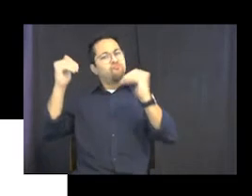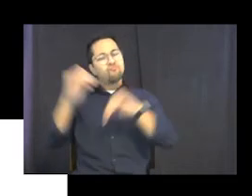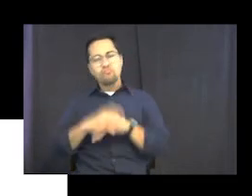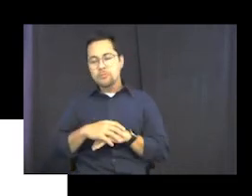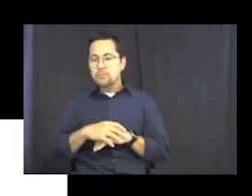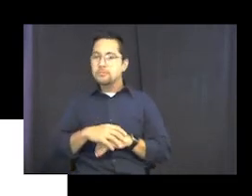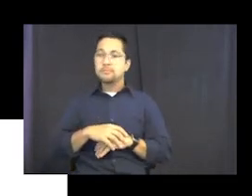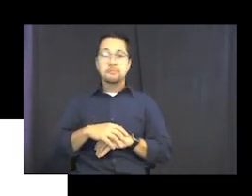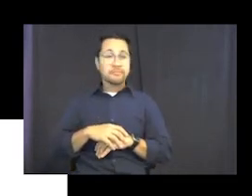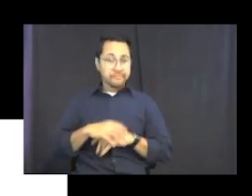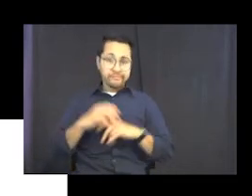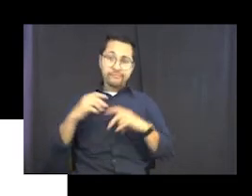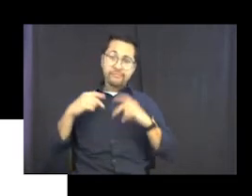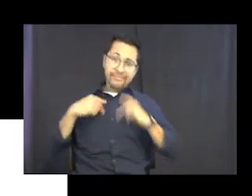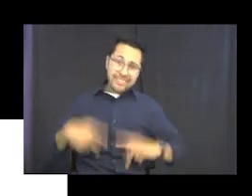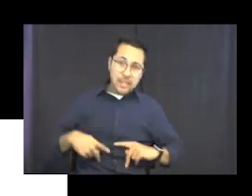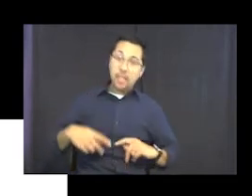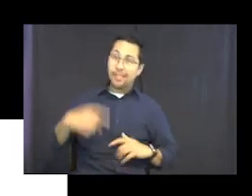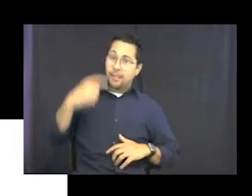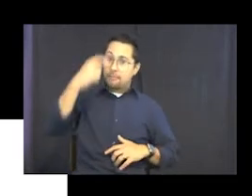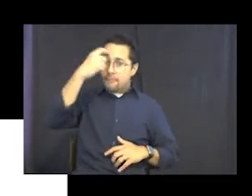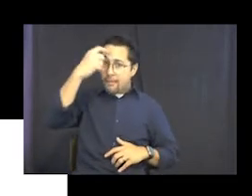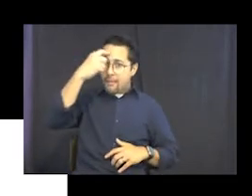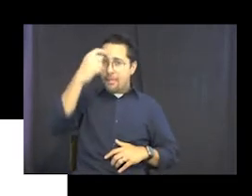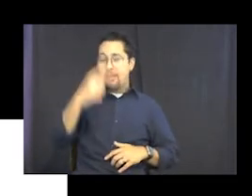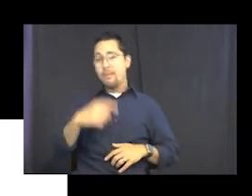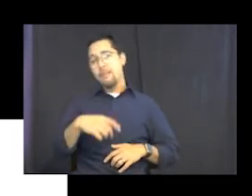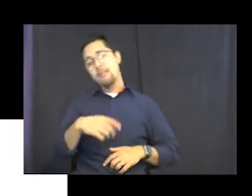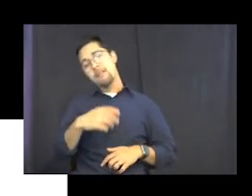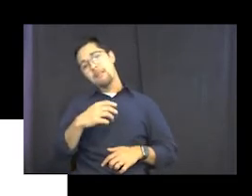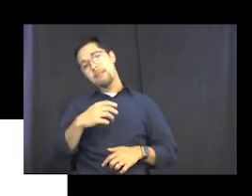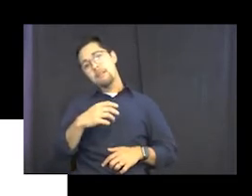both physically, mentally,